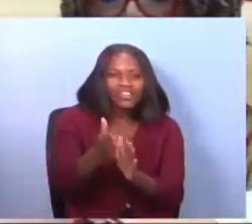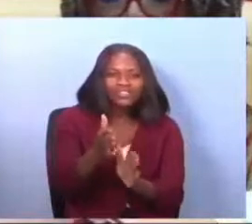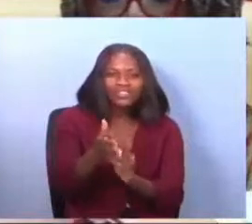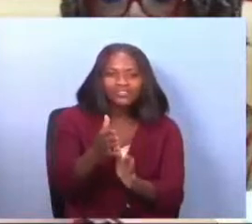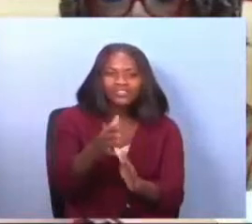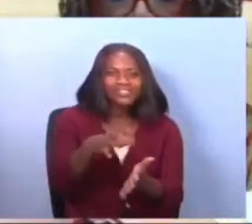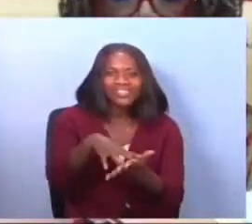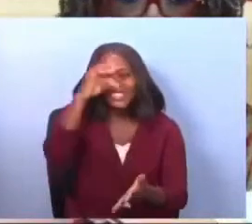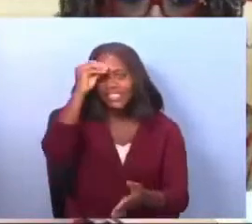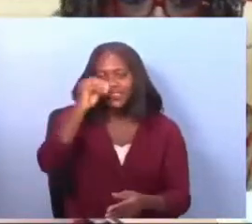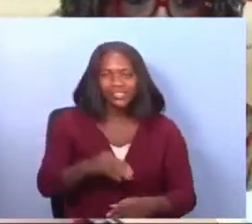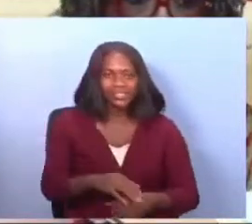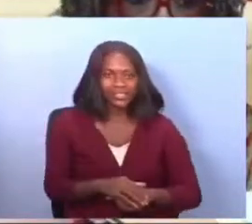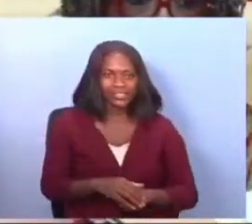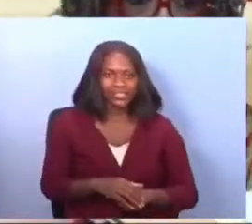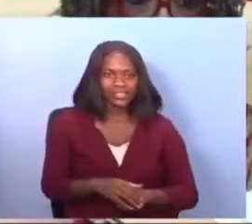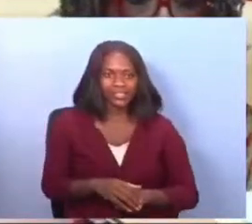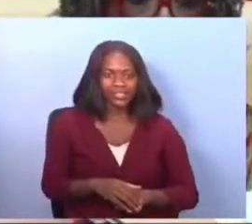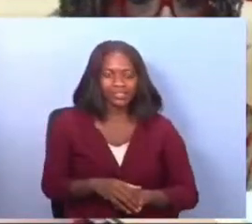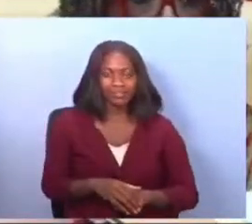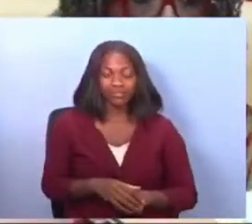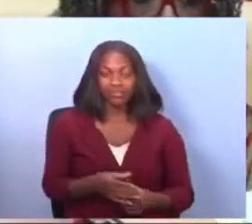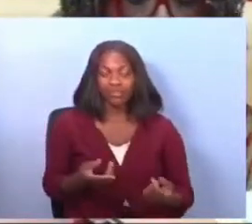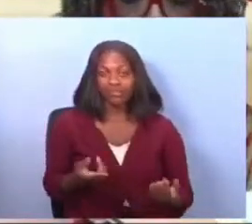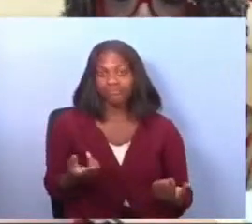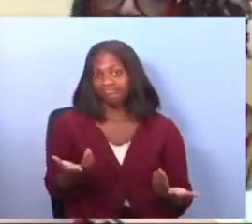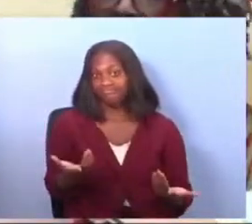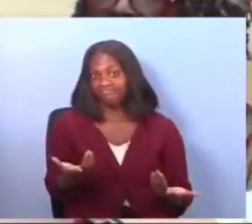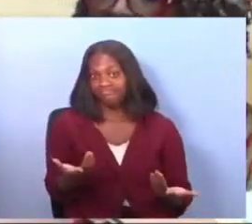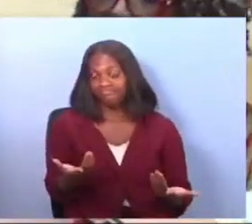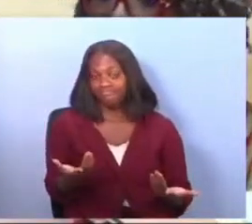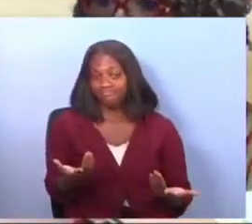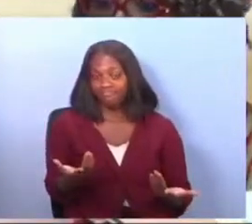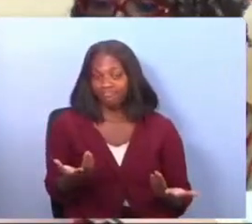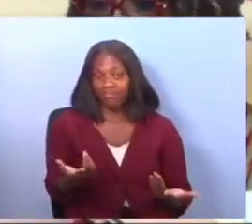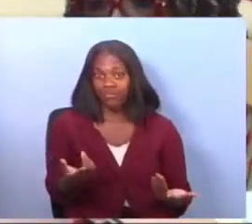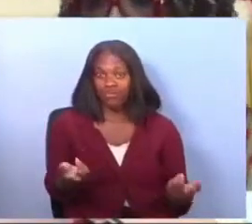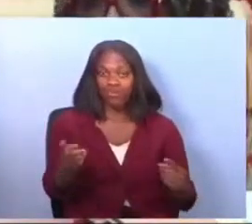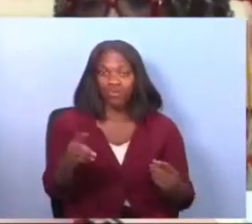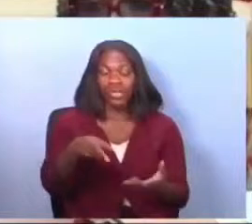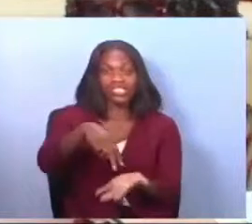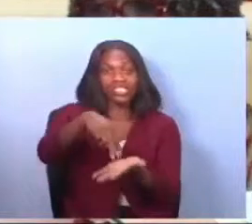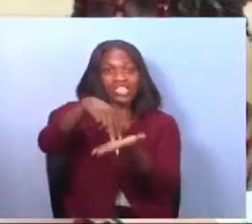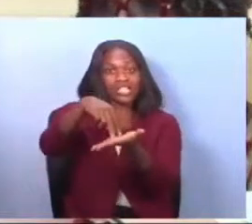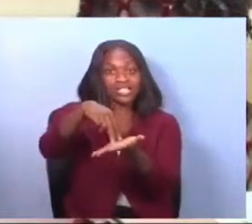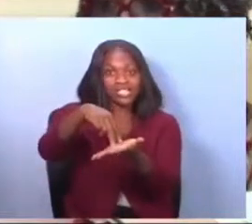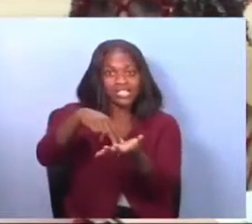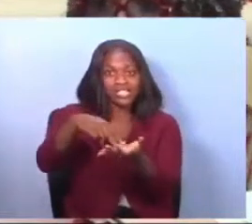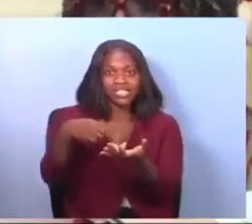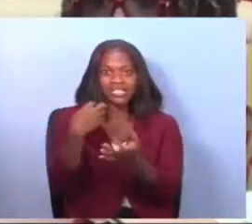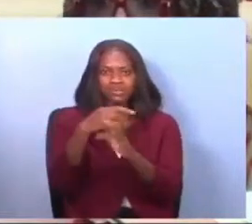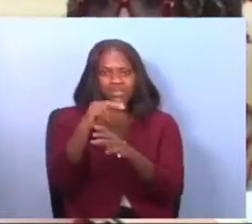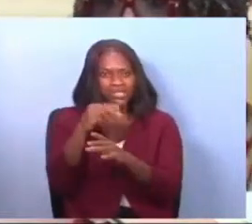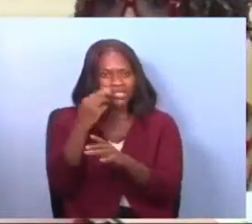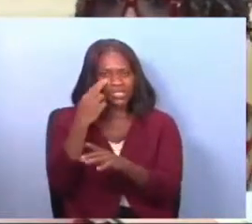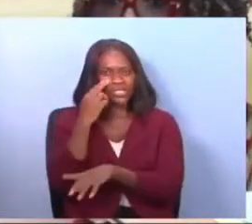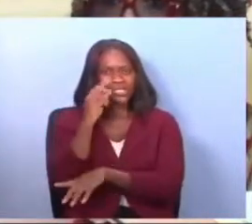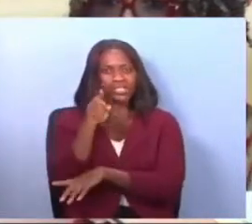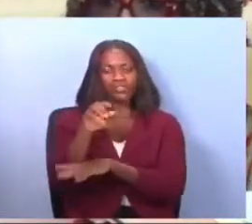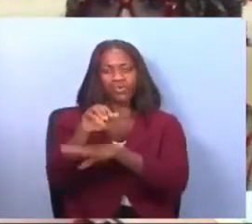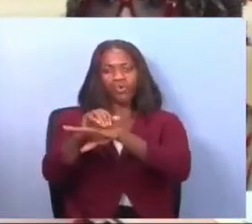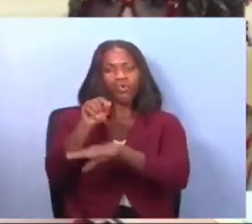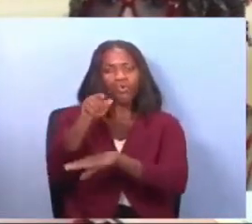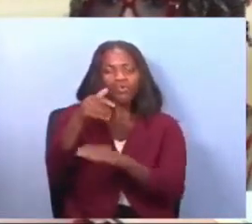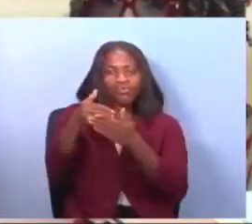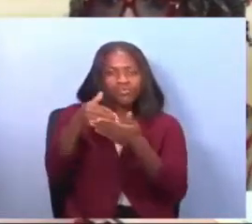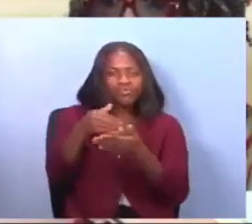learn. So you must, the speaker must recognize you